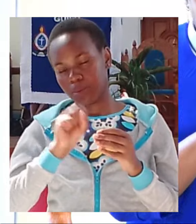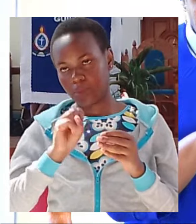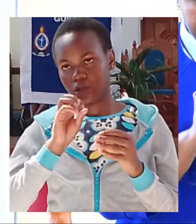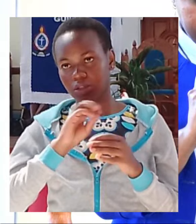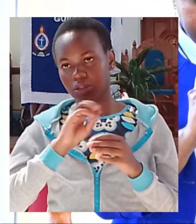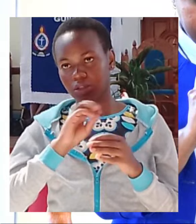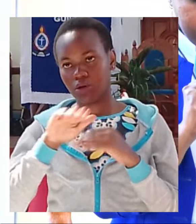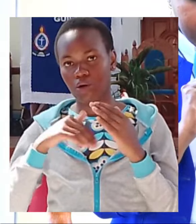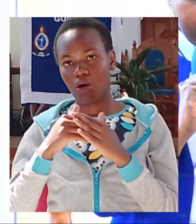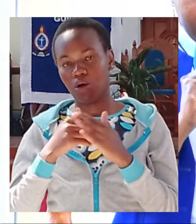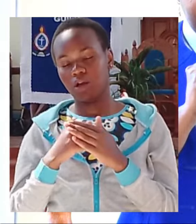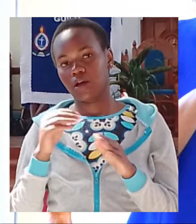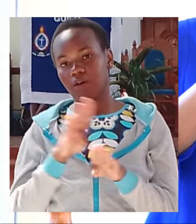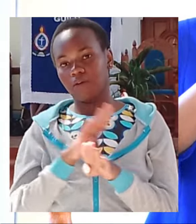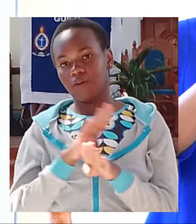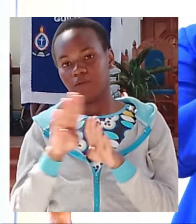everyone,